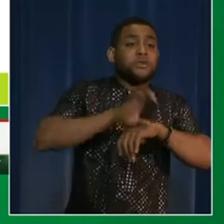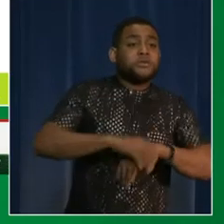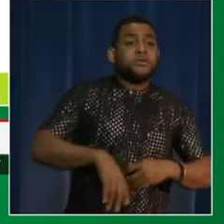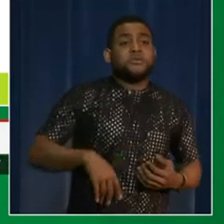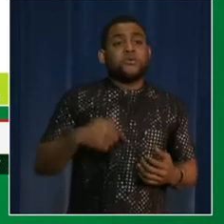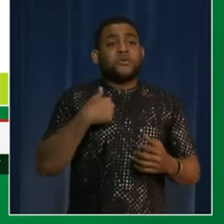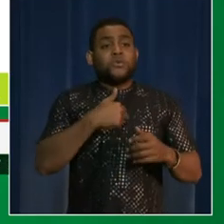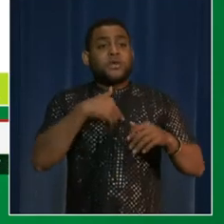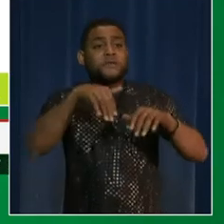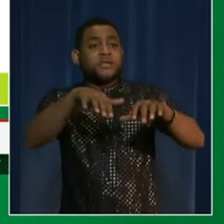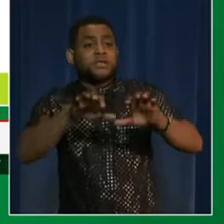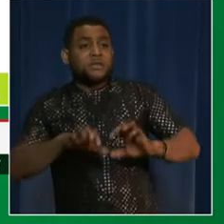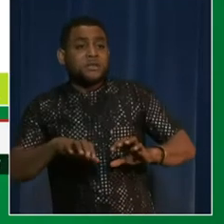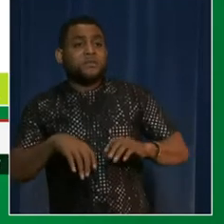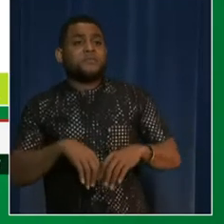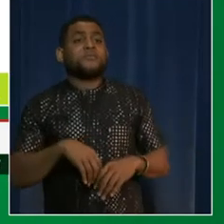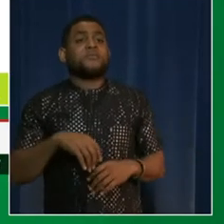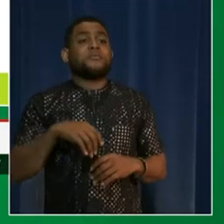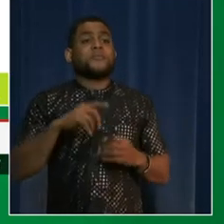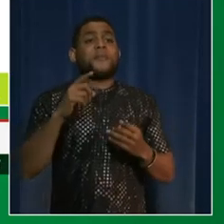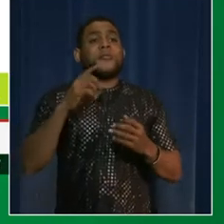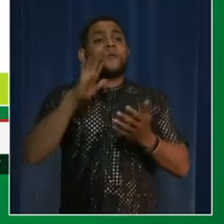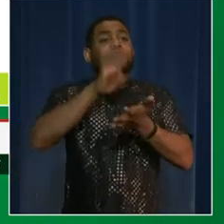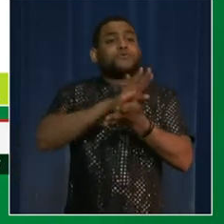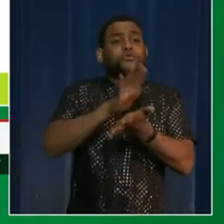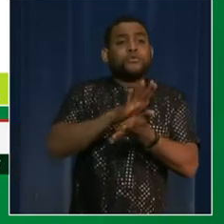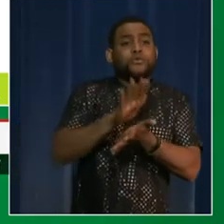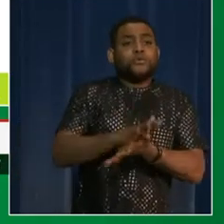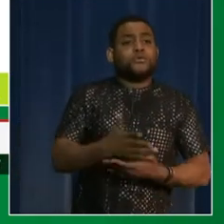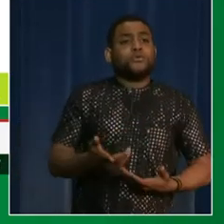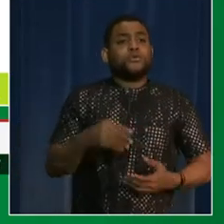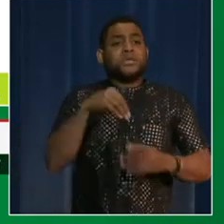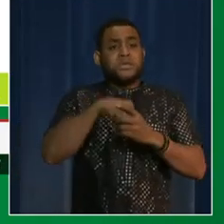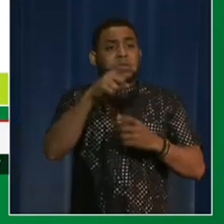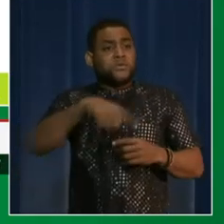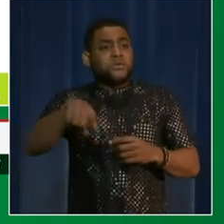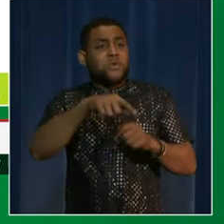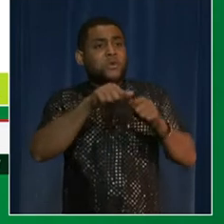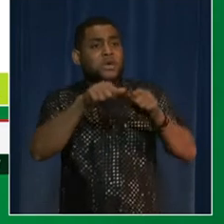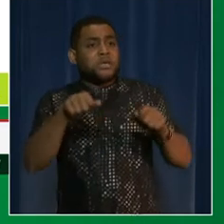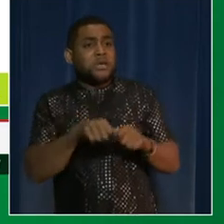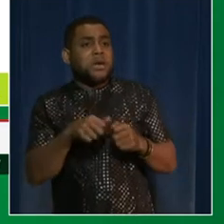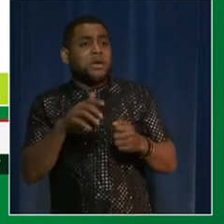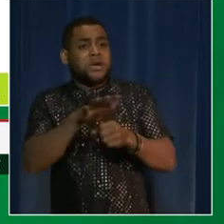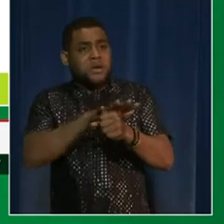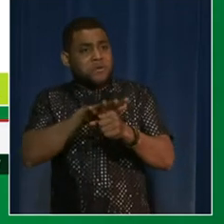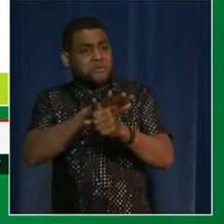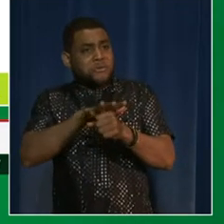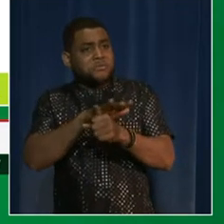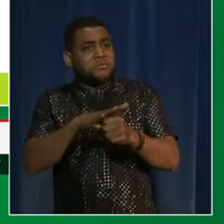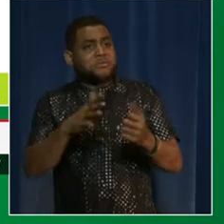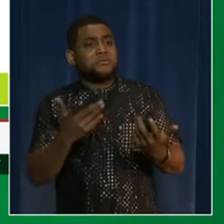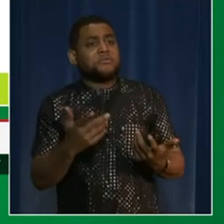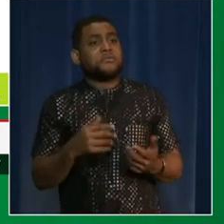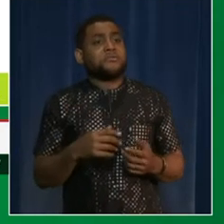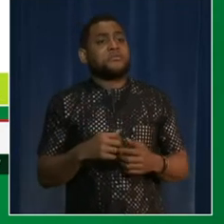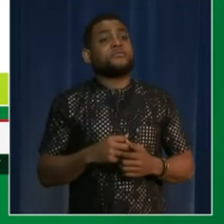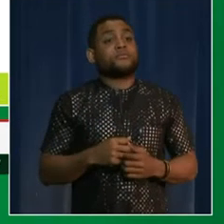cemeteries, or whether it's schools in the MS4 section of the city. So really excited to be working on that. And